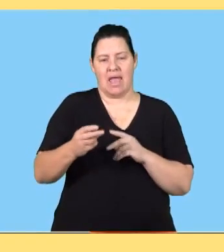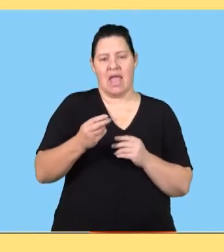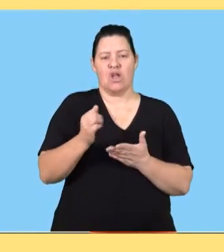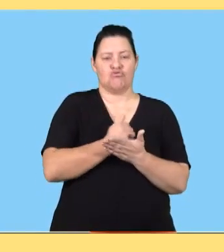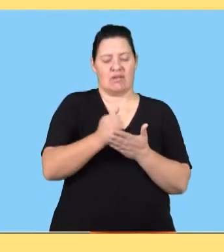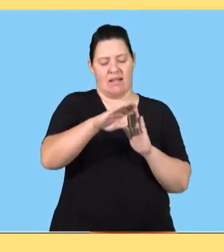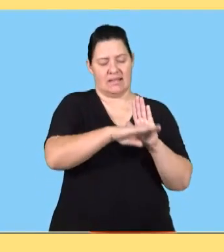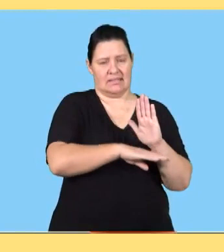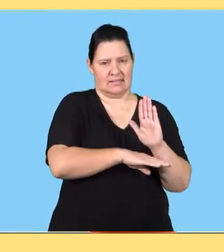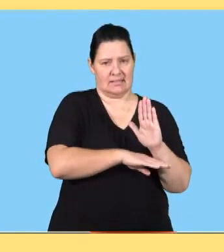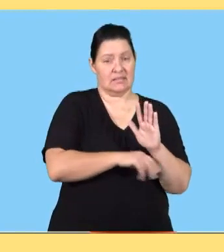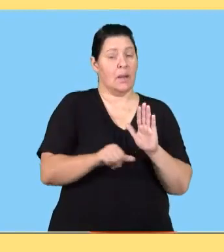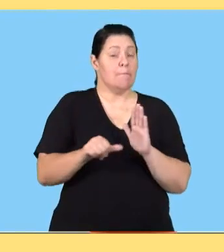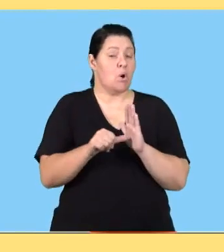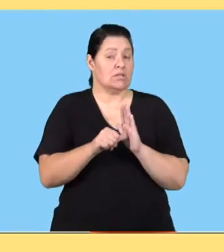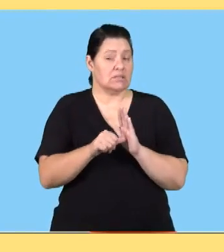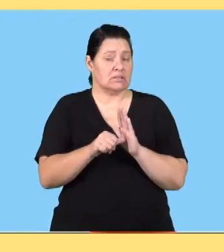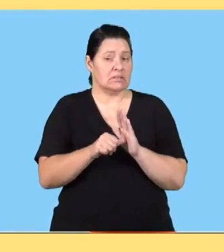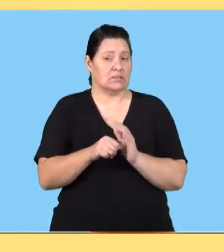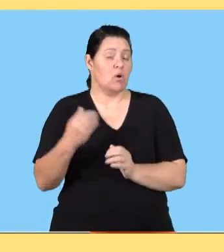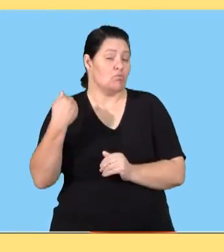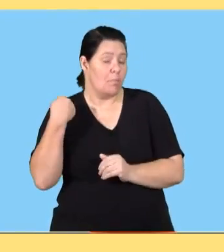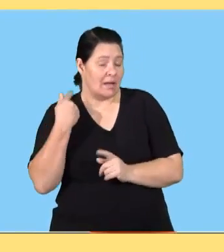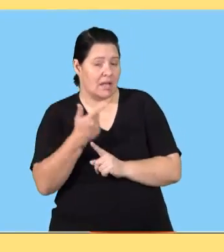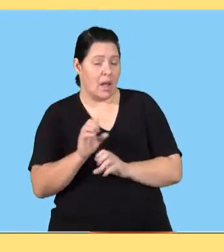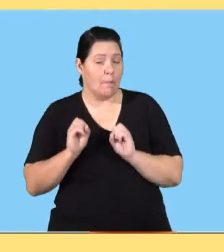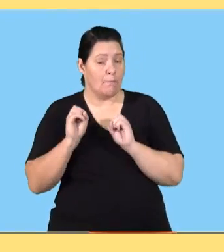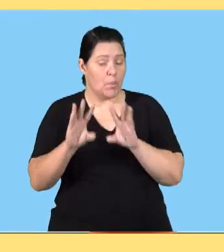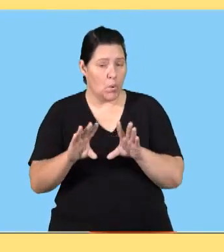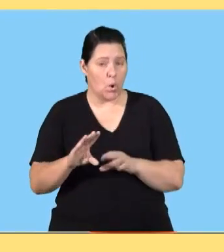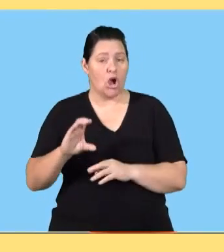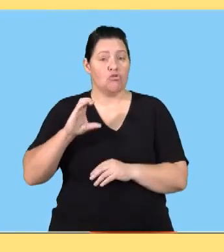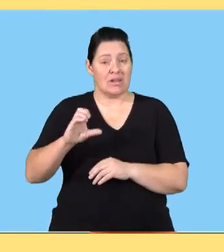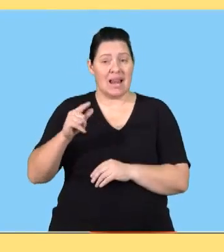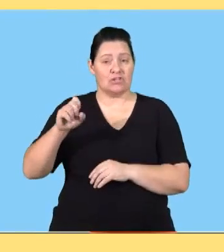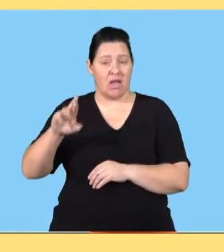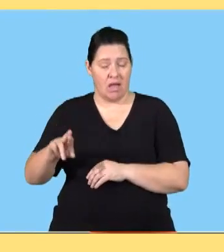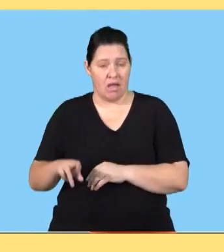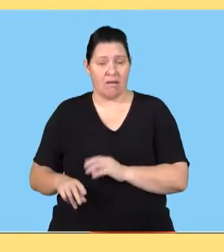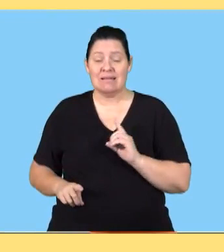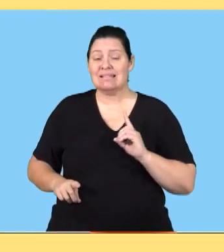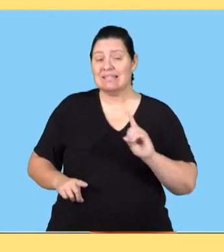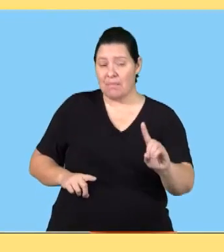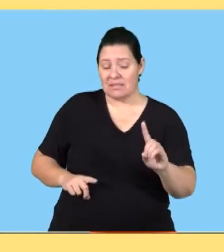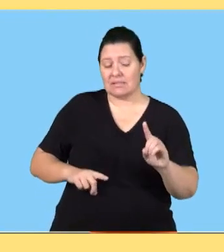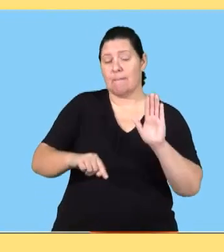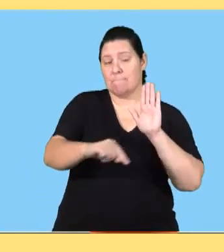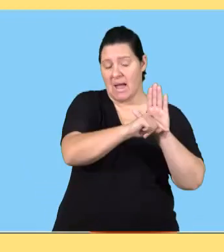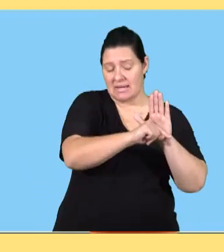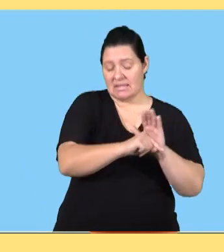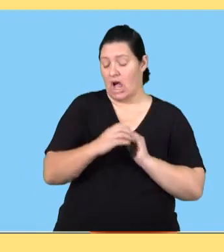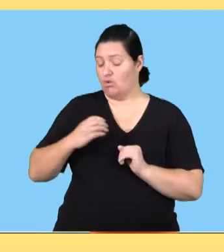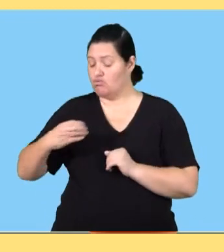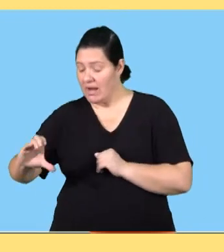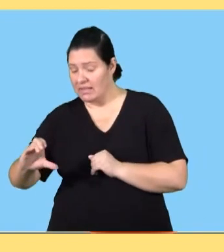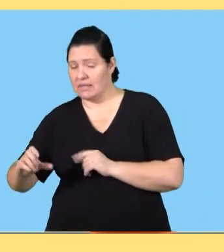the creditors list. It is very important that I keep reminding you that when we are posting to the creditors ledger, the debit is a